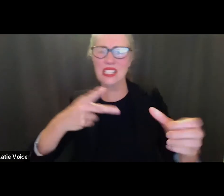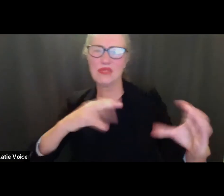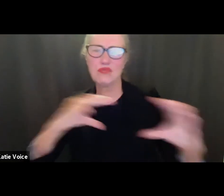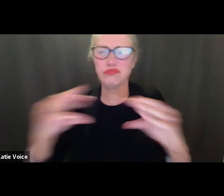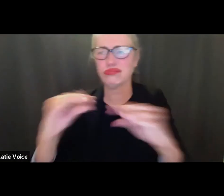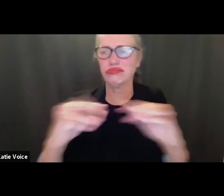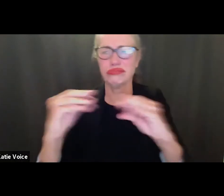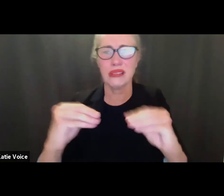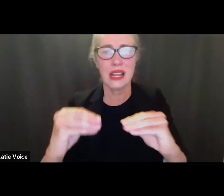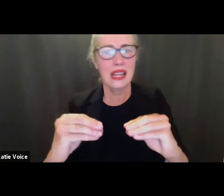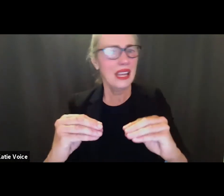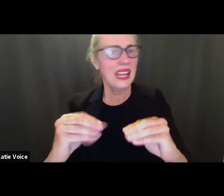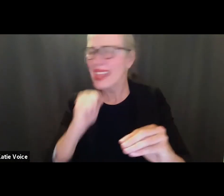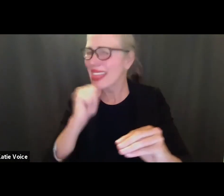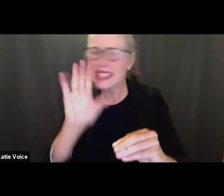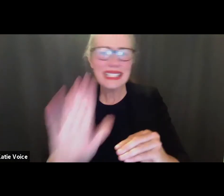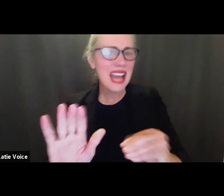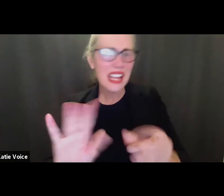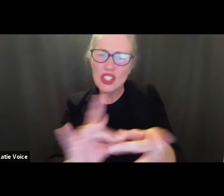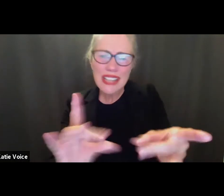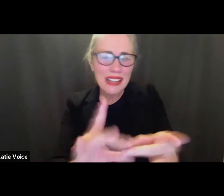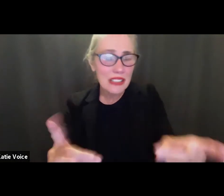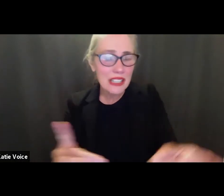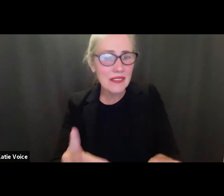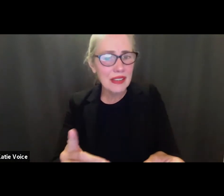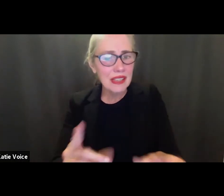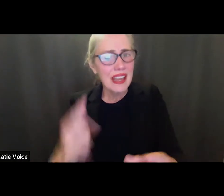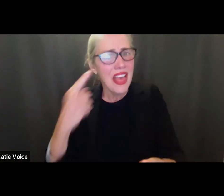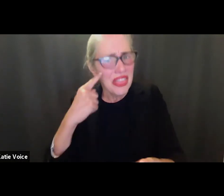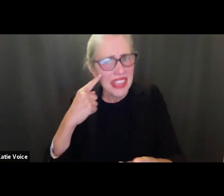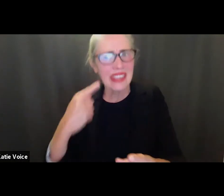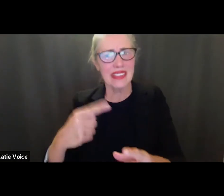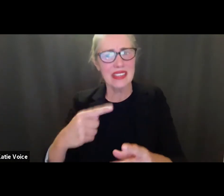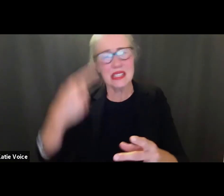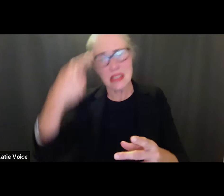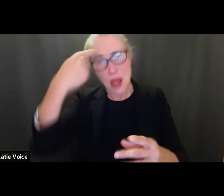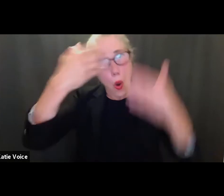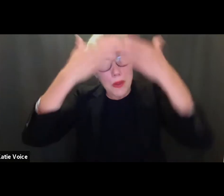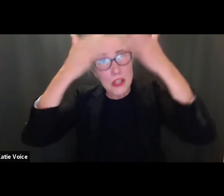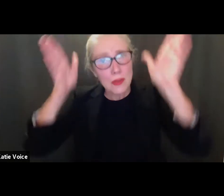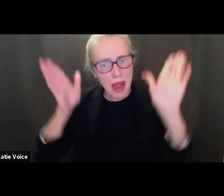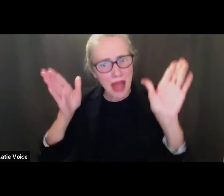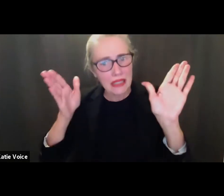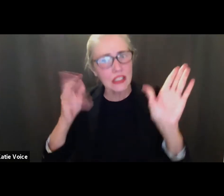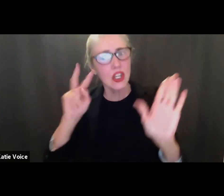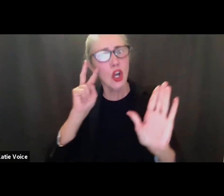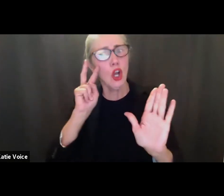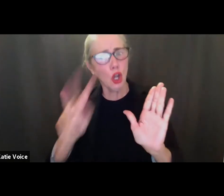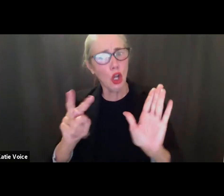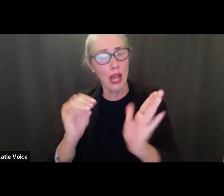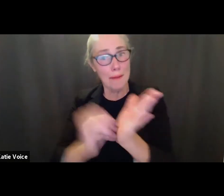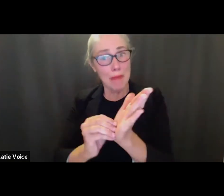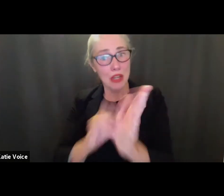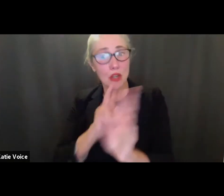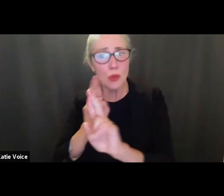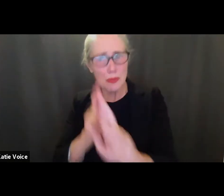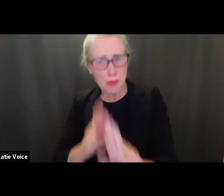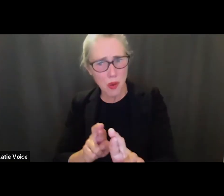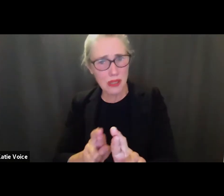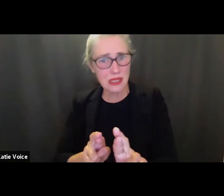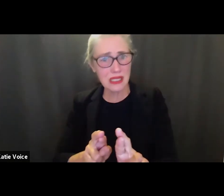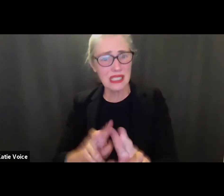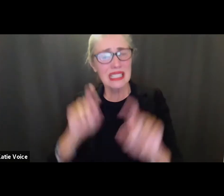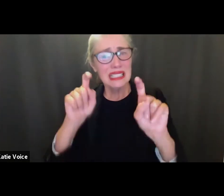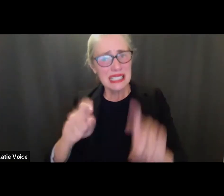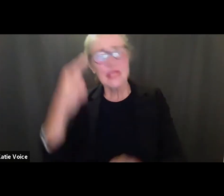your narrative as misinformation. Open up your mind, look at the medical reports, This